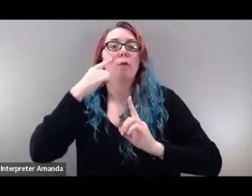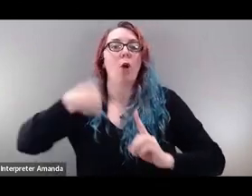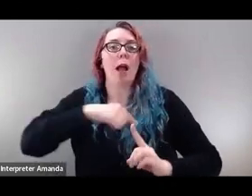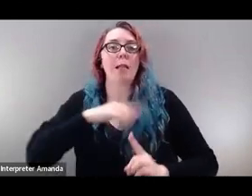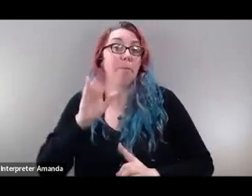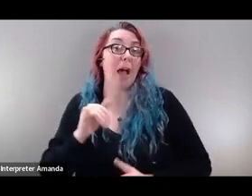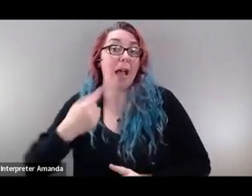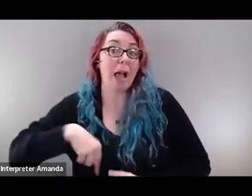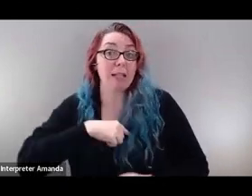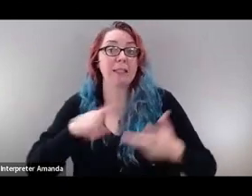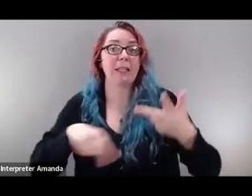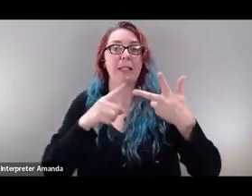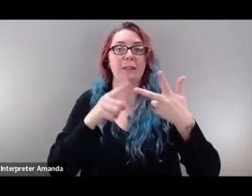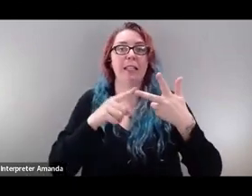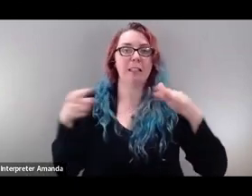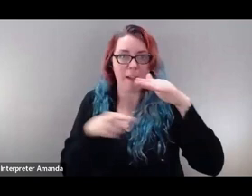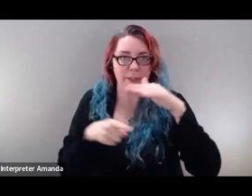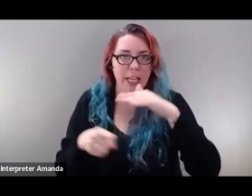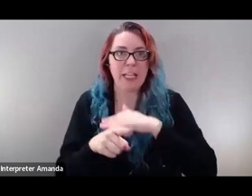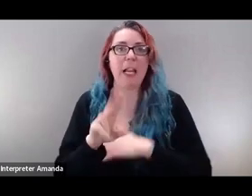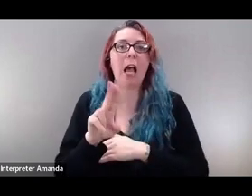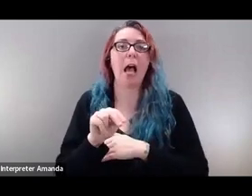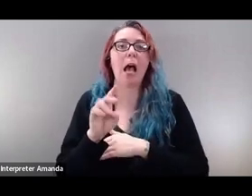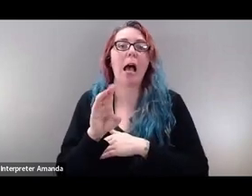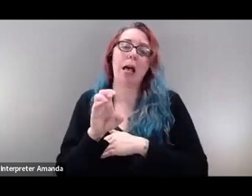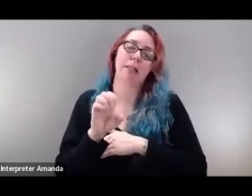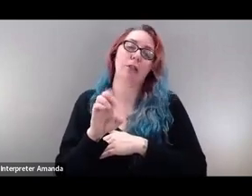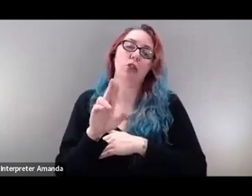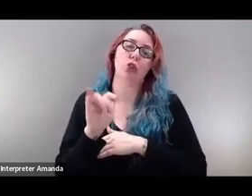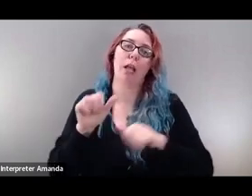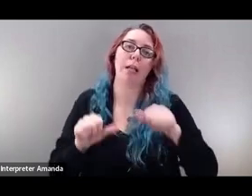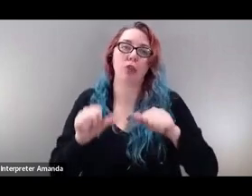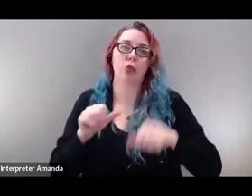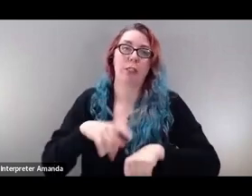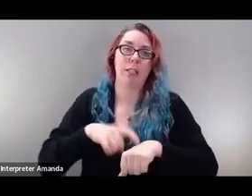to interpretation, because we wanted the participants to guide the workshops and